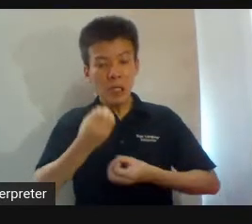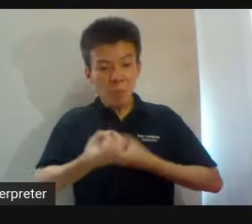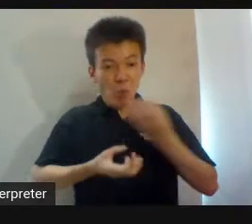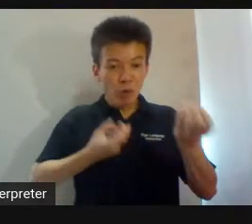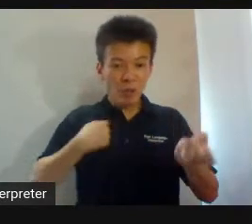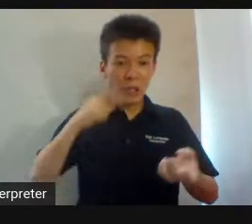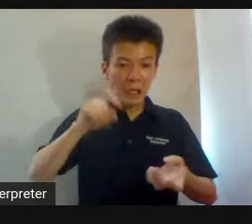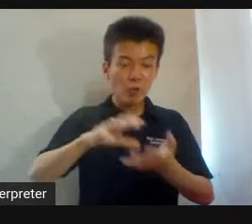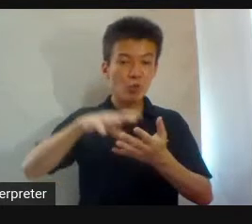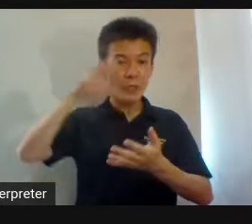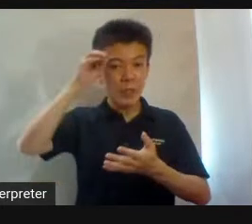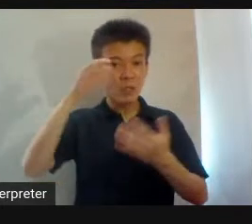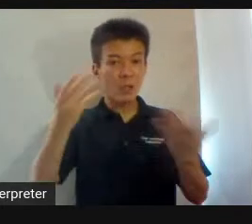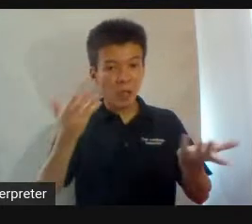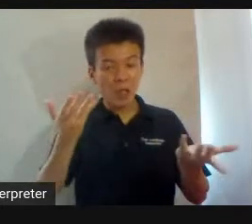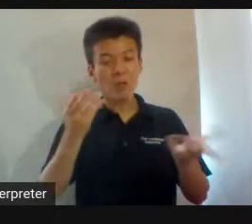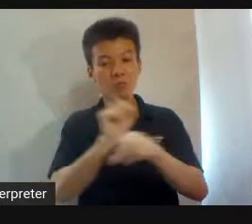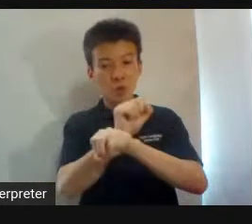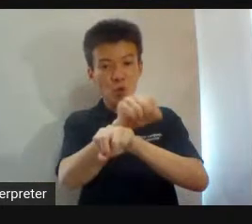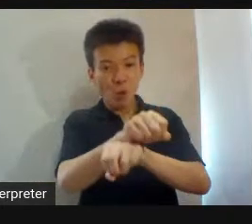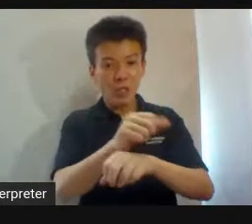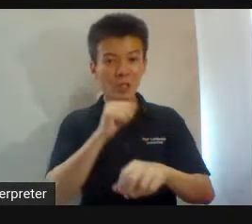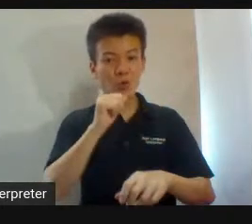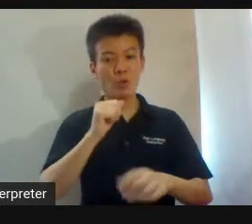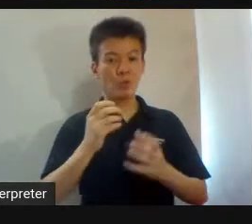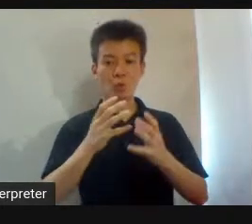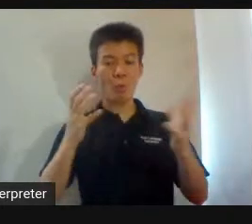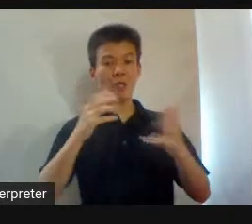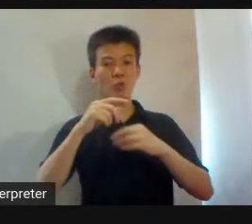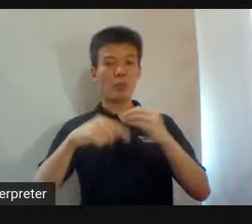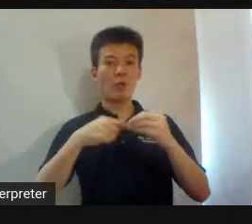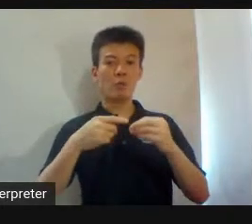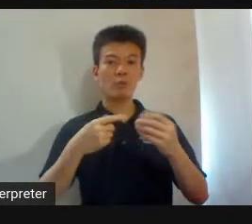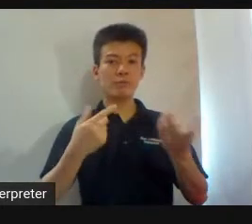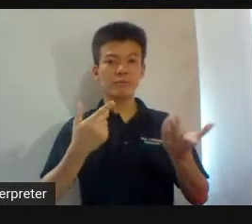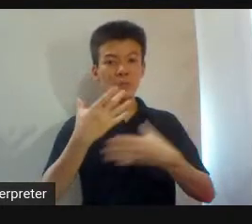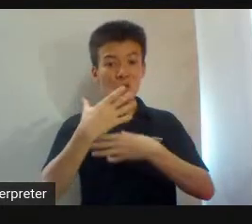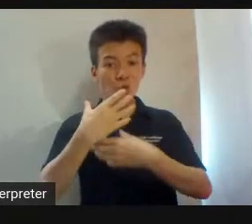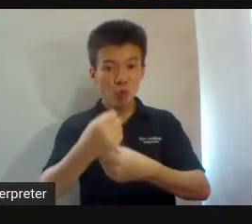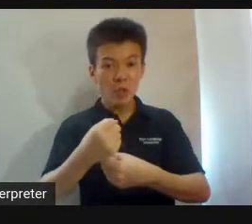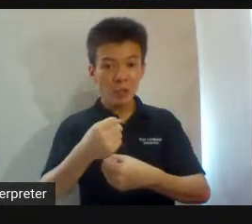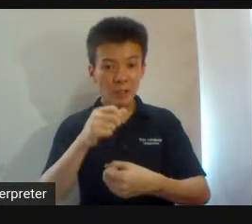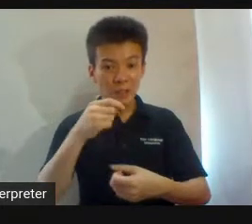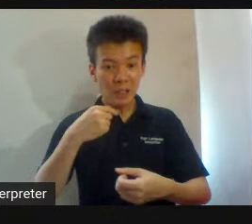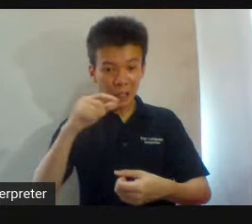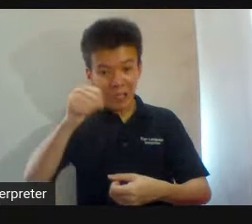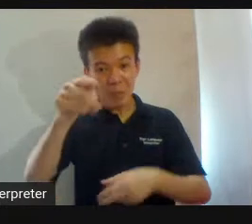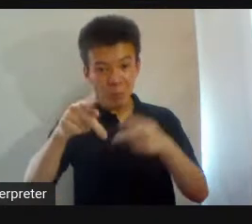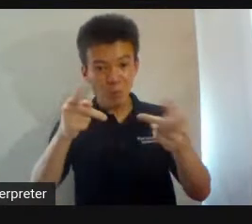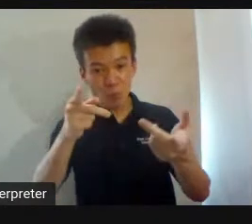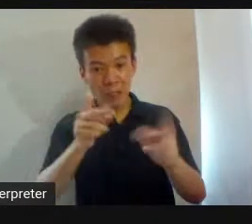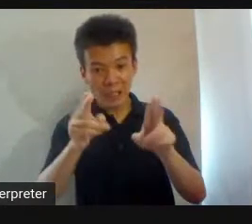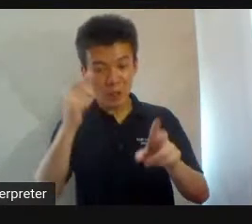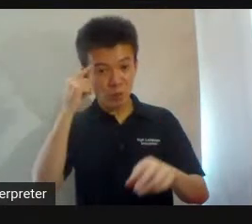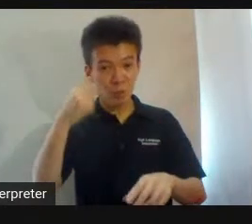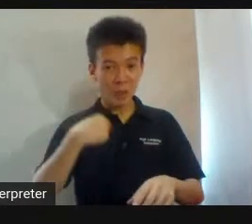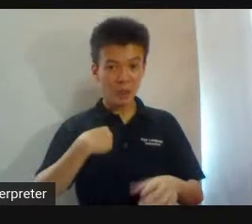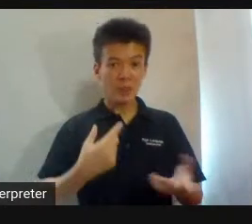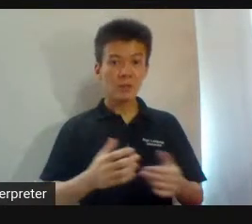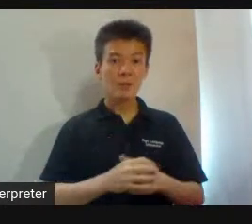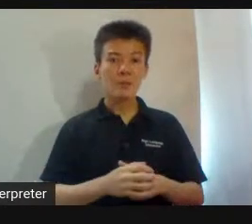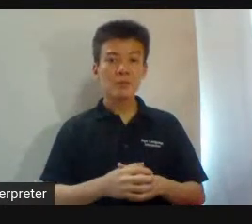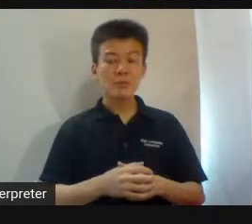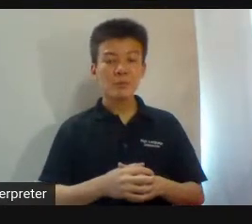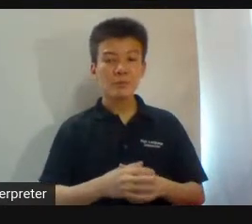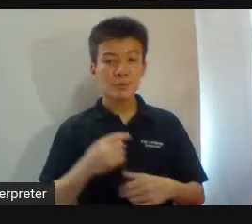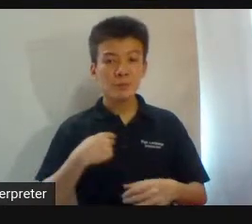I need to learn how to conquer, but not so much to trust that other people will handle it for me. Yeah, so I